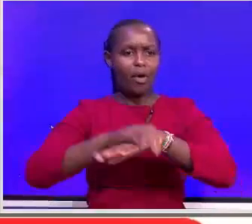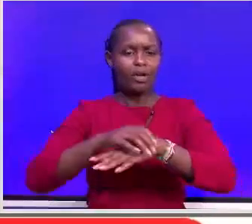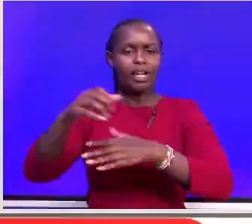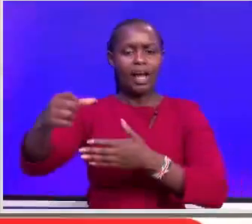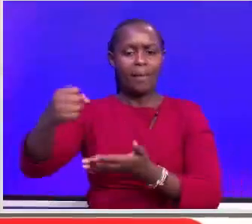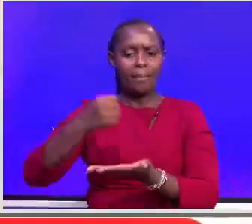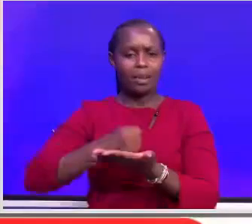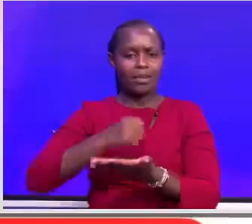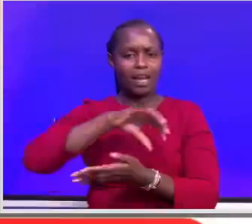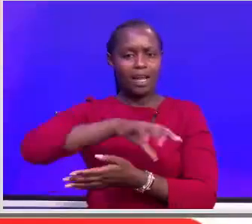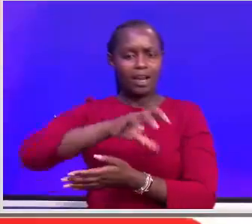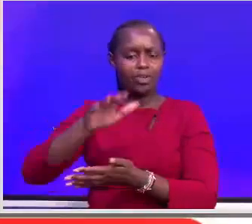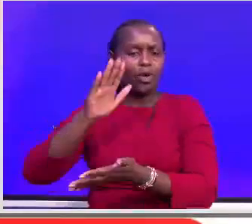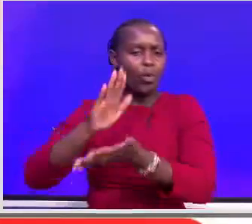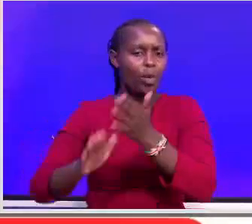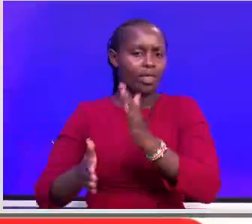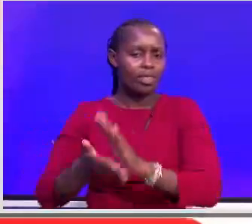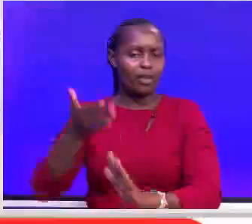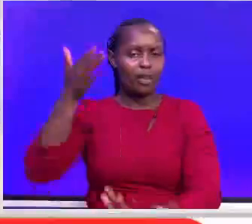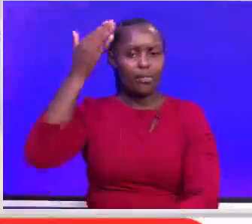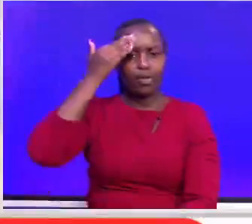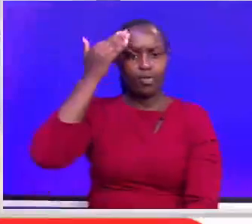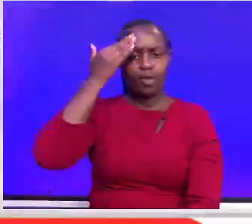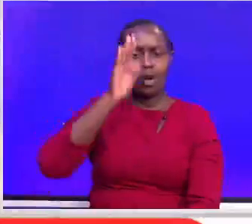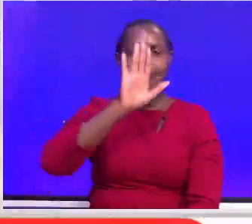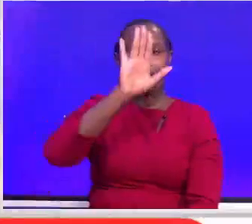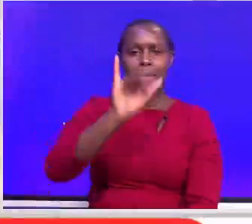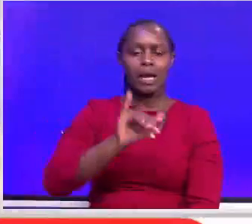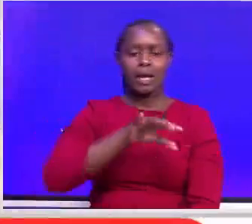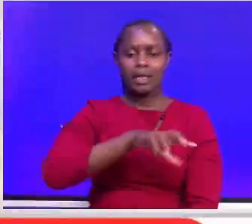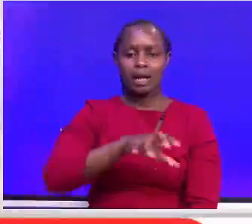employment in the county without being noticed by the County